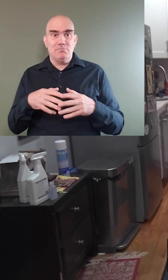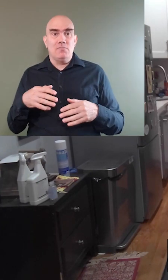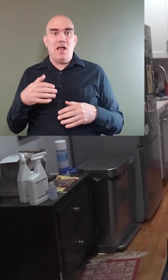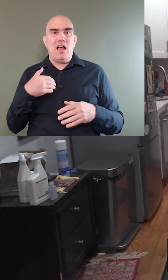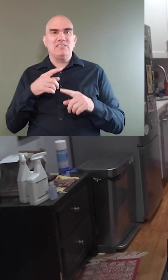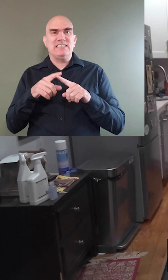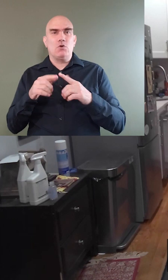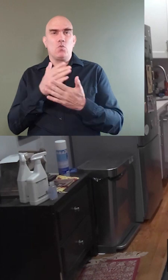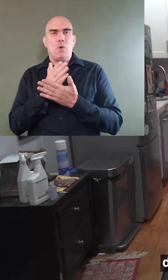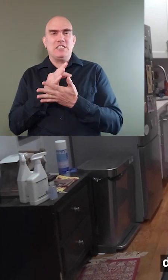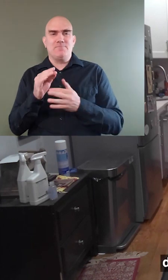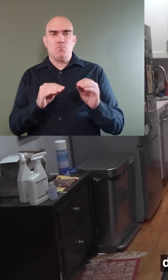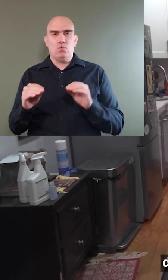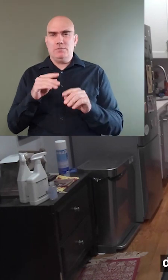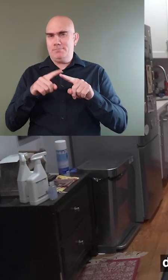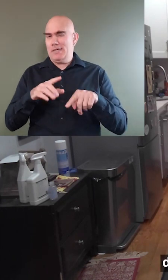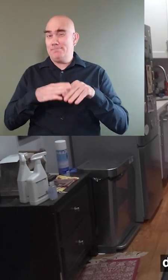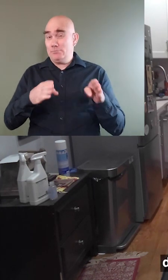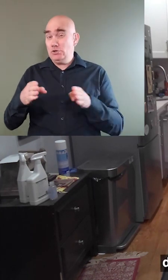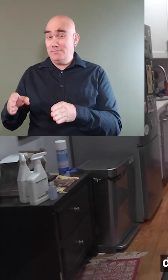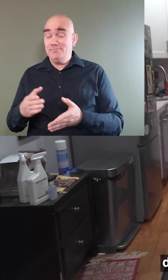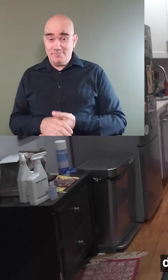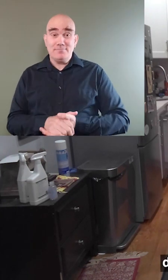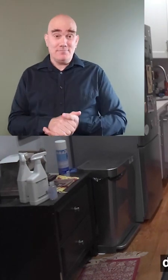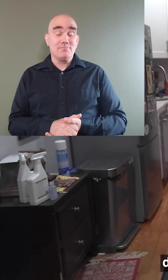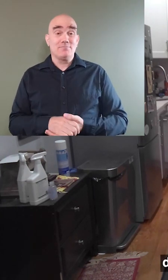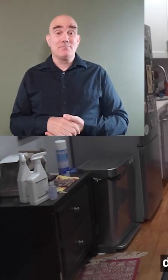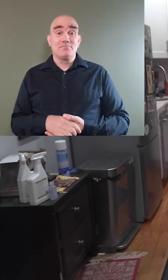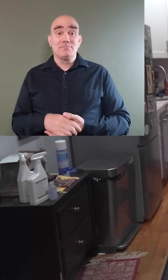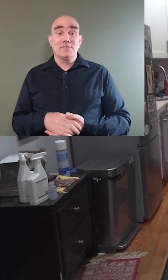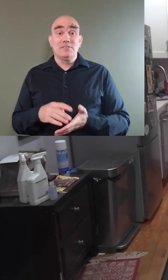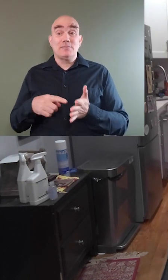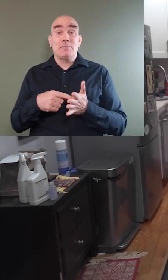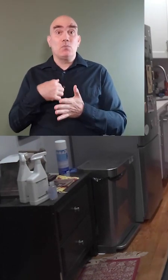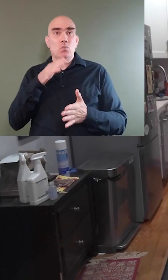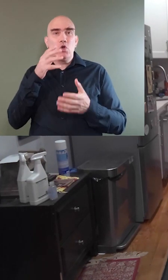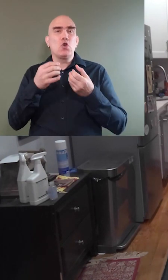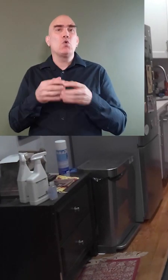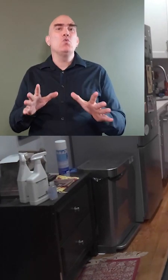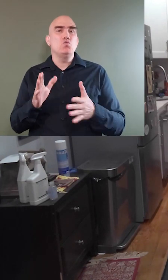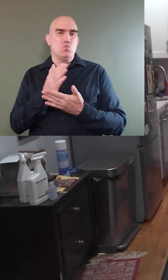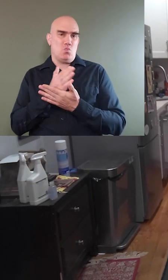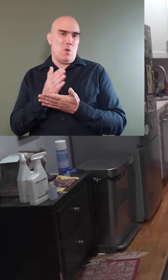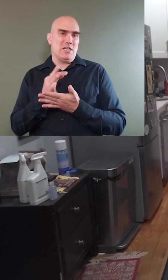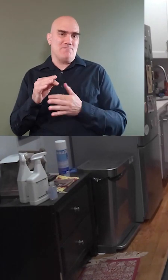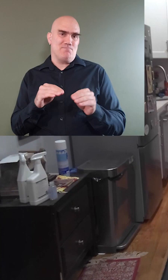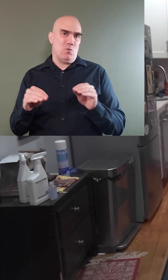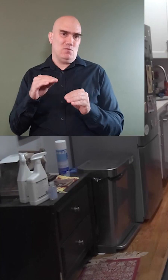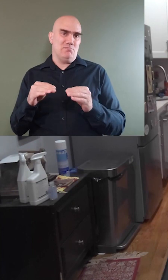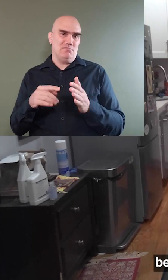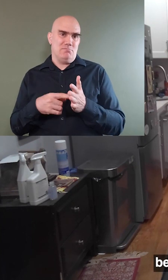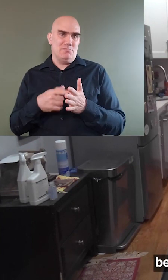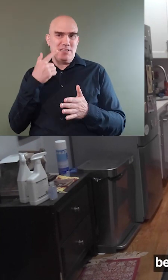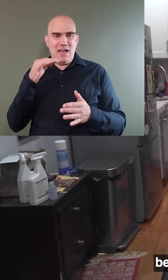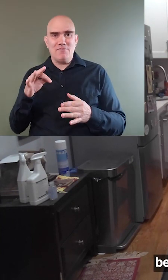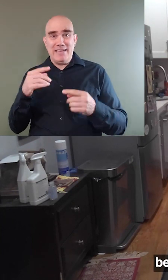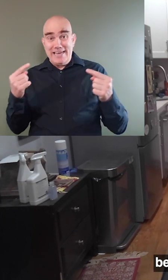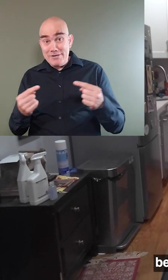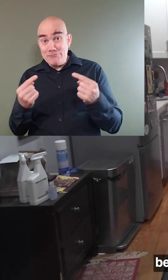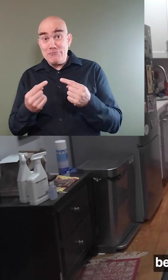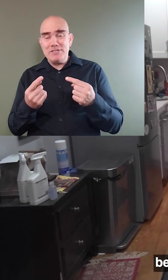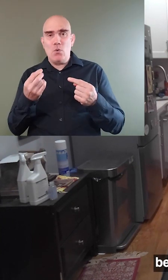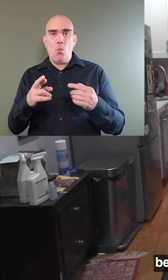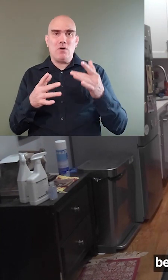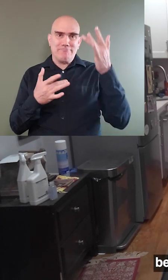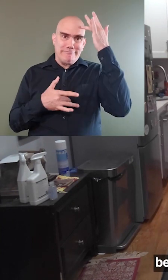ranges of motion depending on the person. And sometimes we will lose range of motion because of